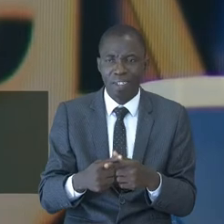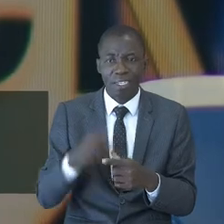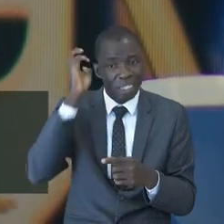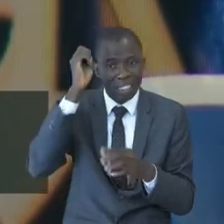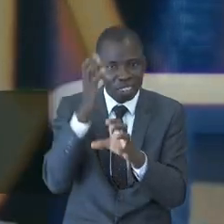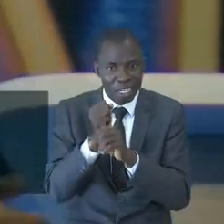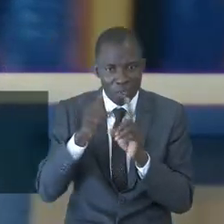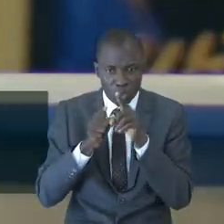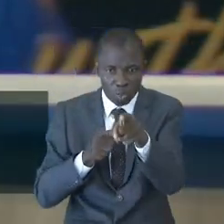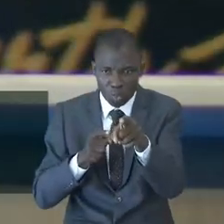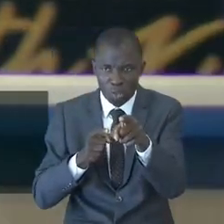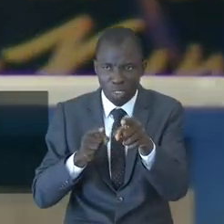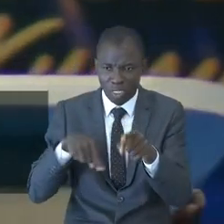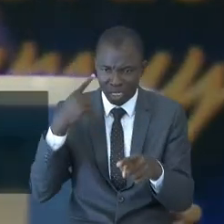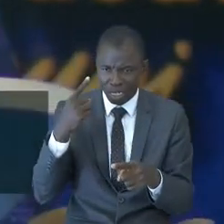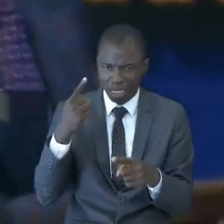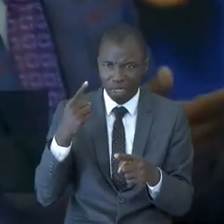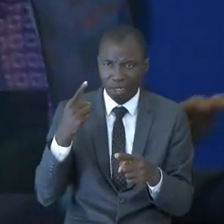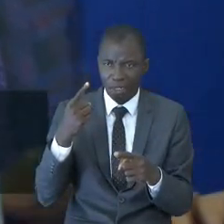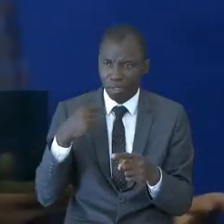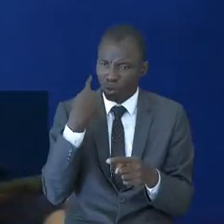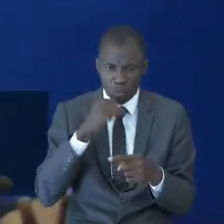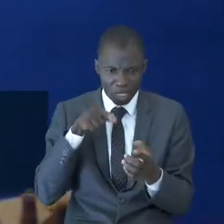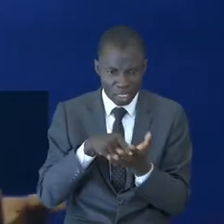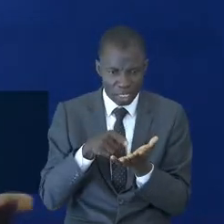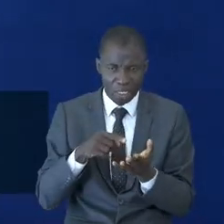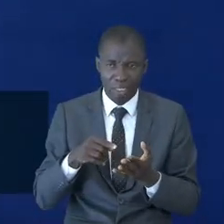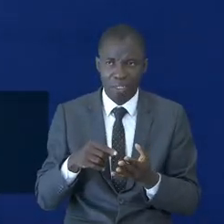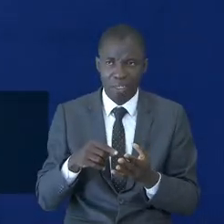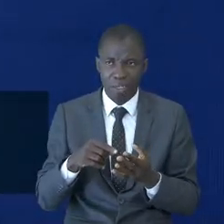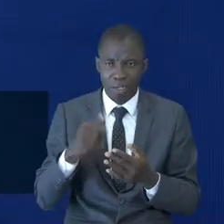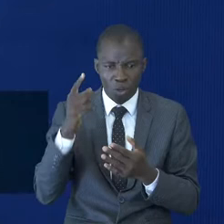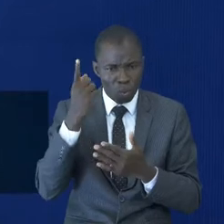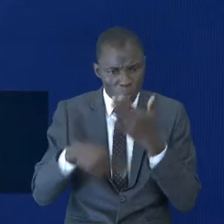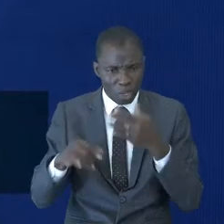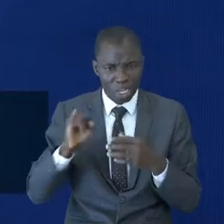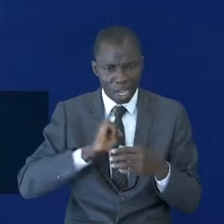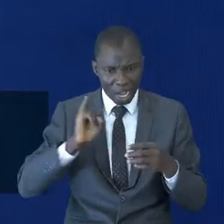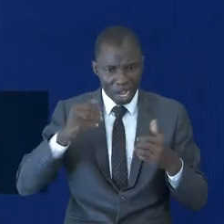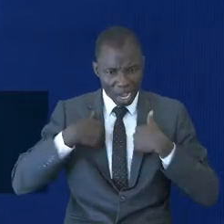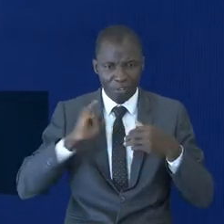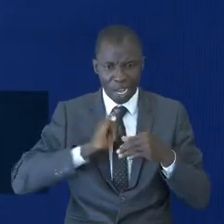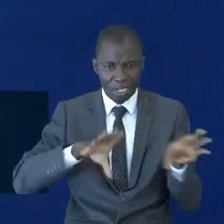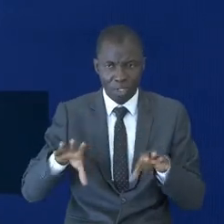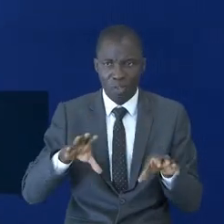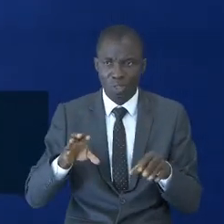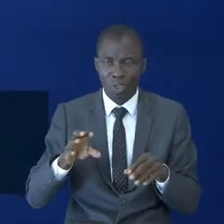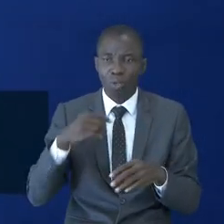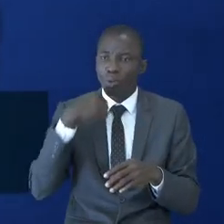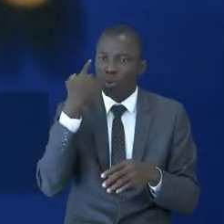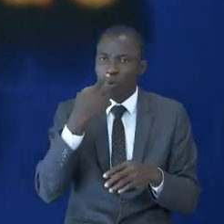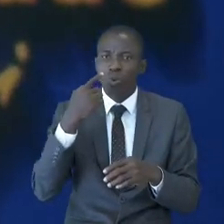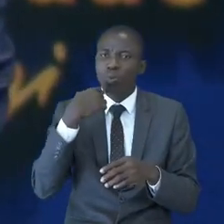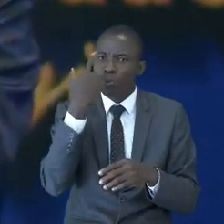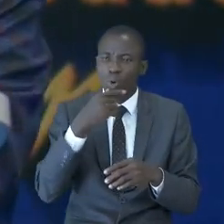you, and you say, who is this? What have I done? Who am I that such